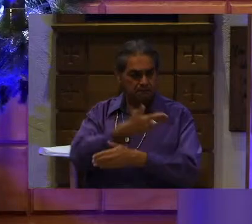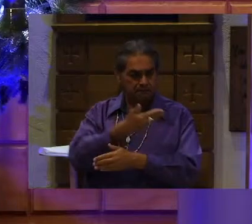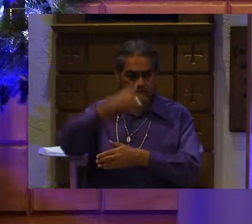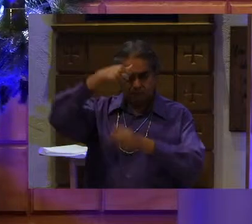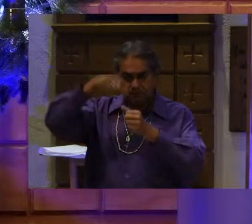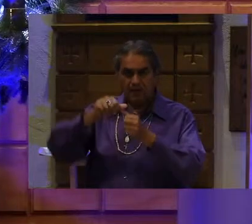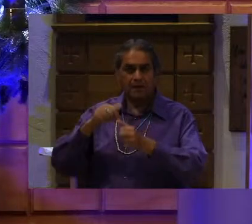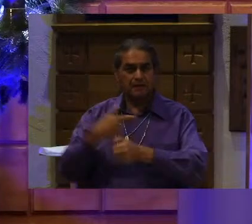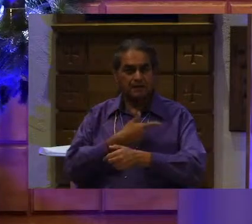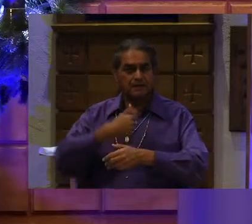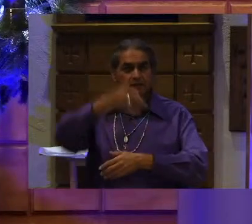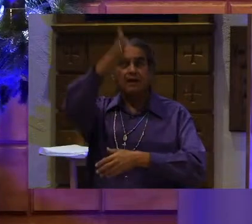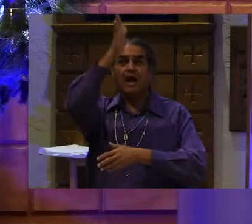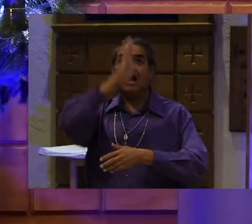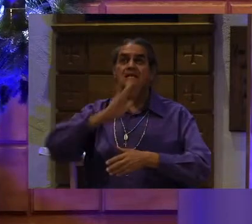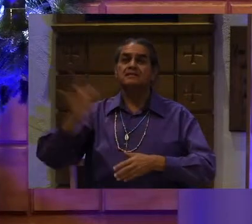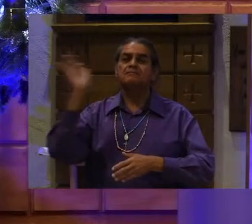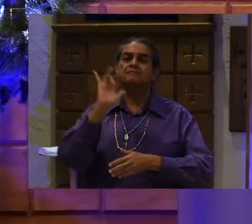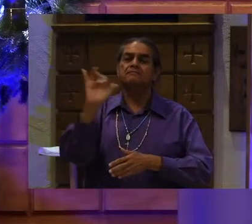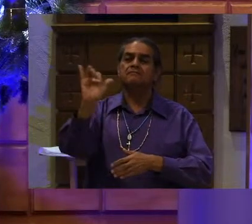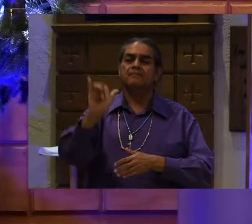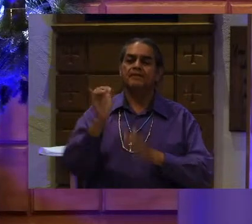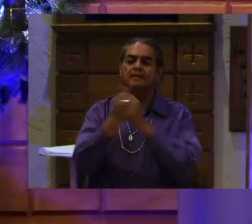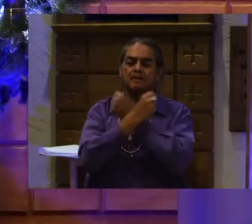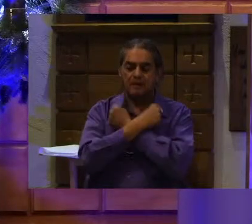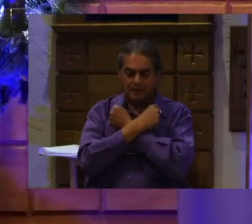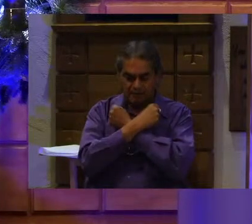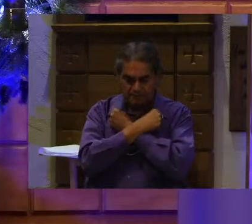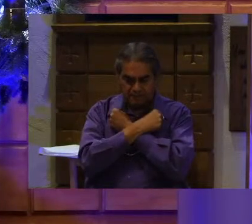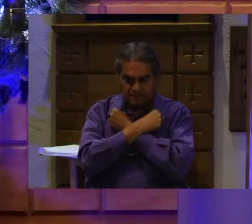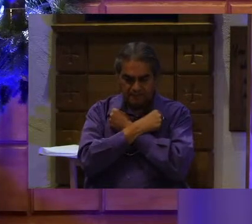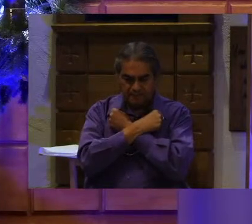God's everlasting love.